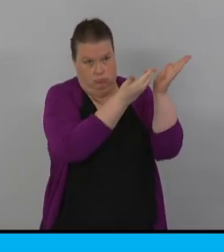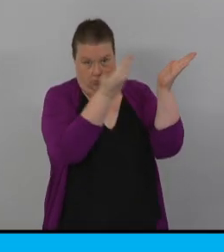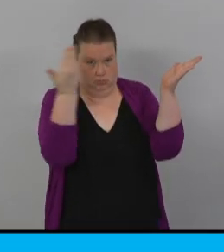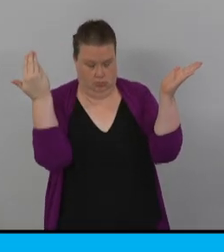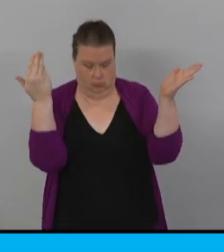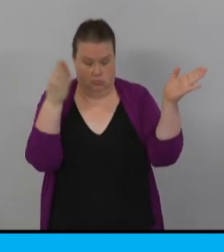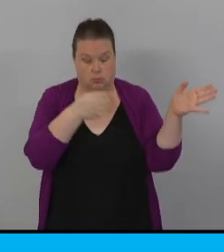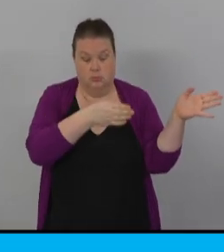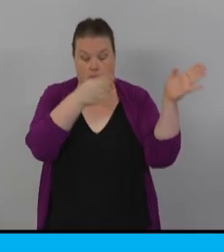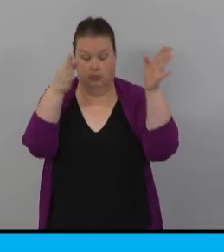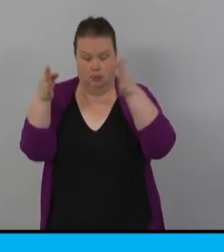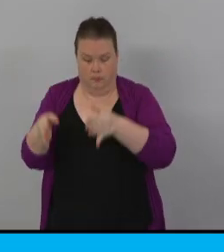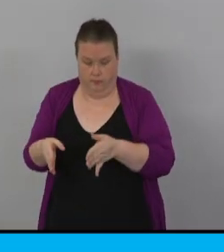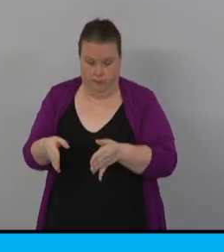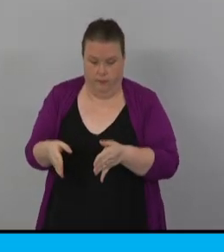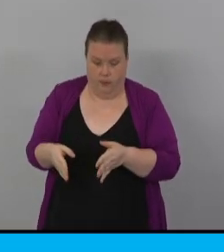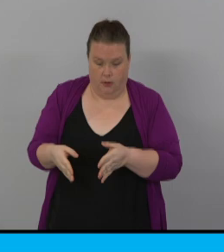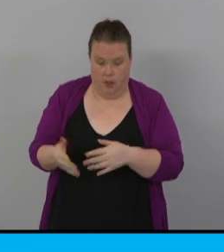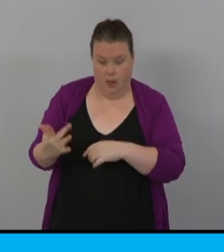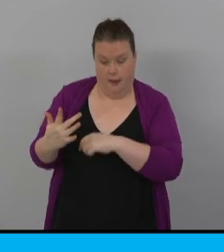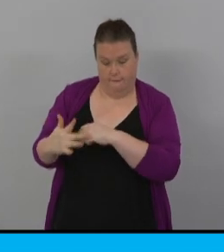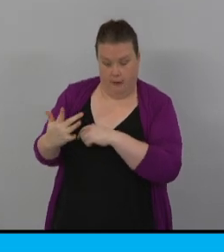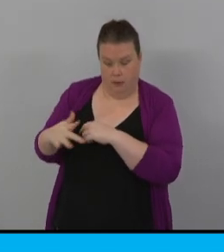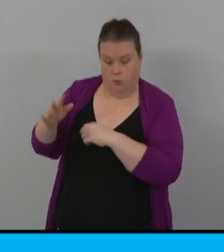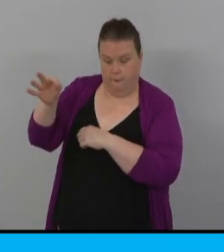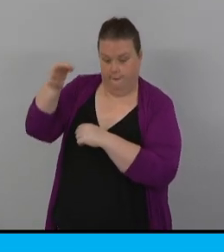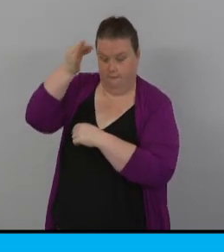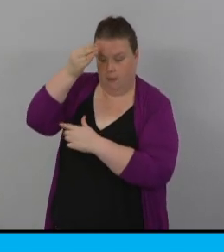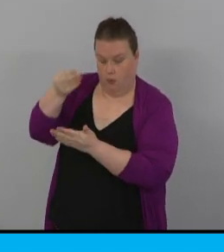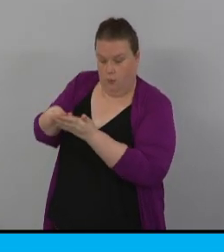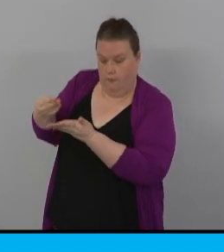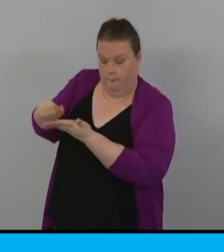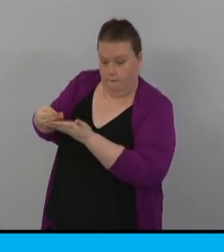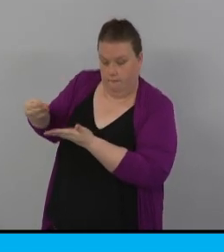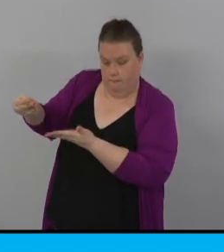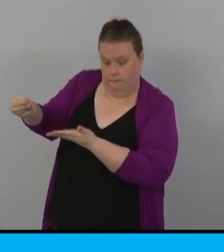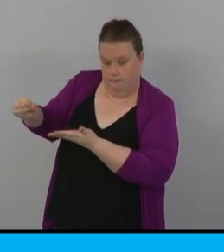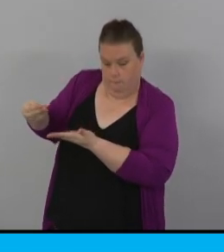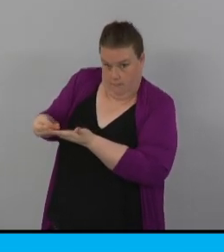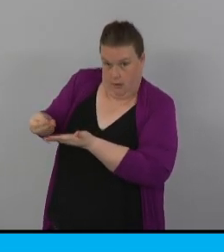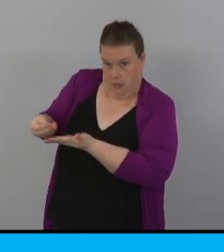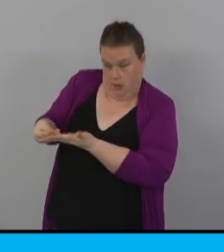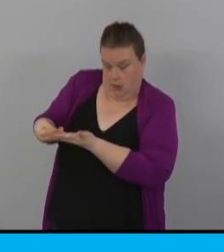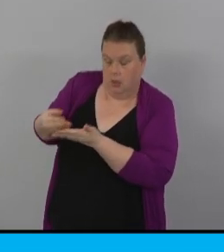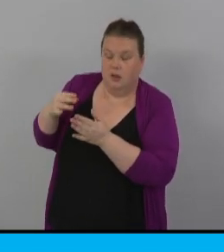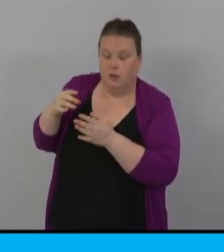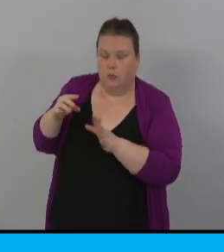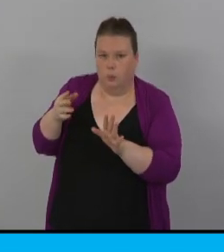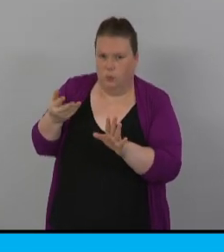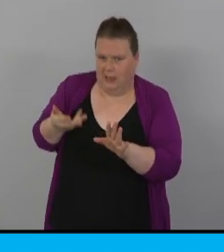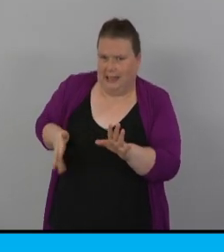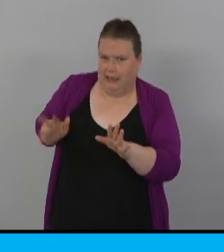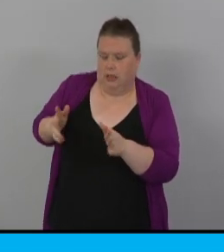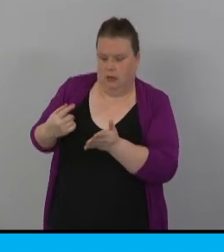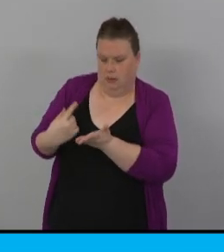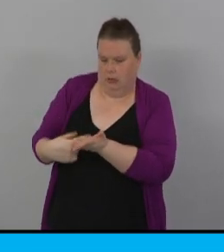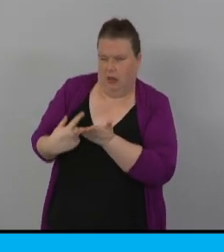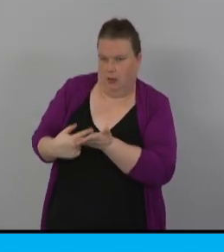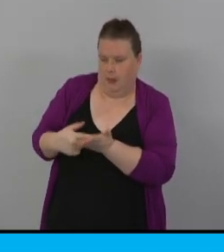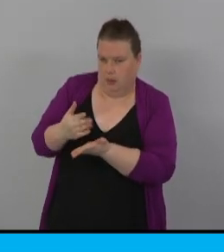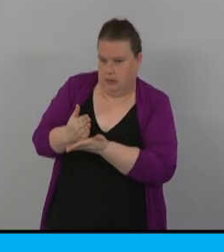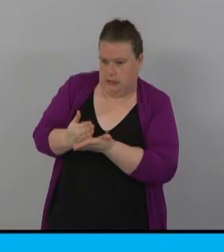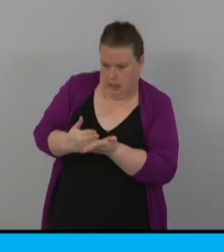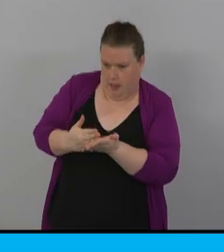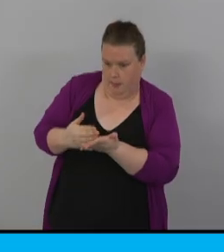And then the available federal funding, we did talk about that some. The freeze that